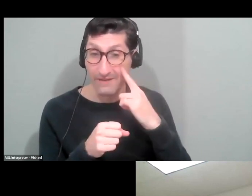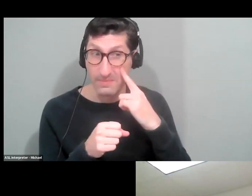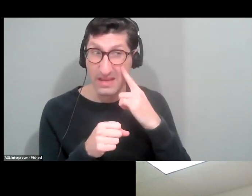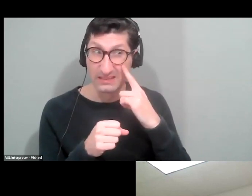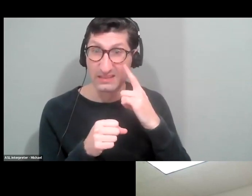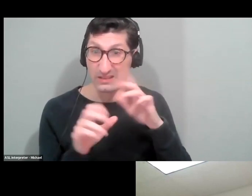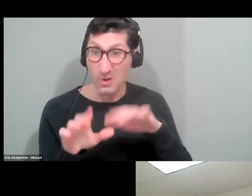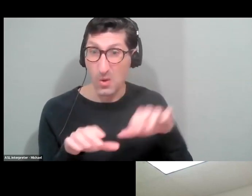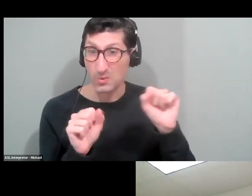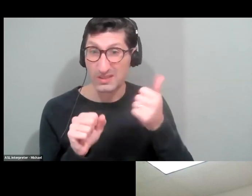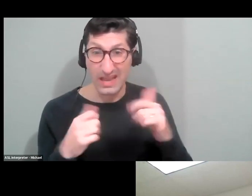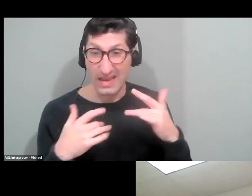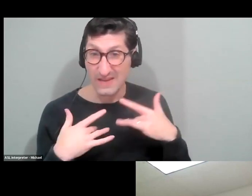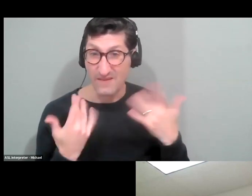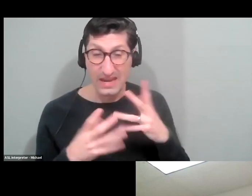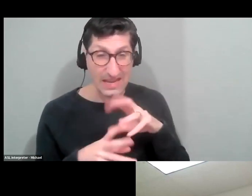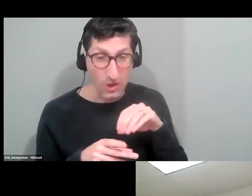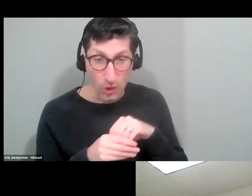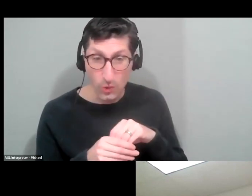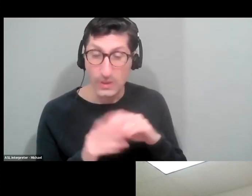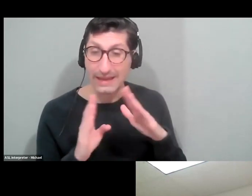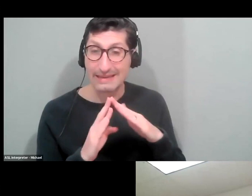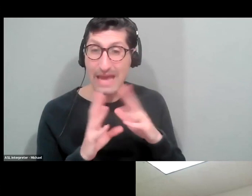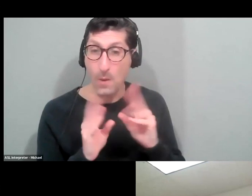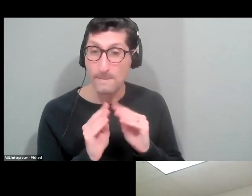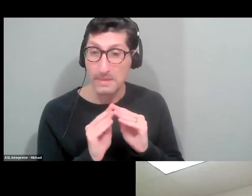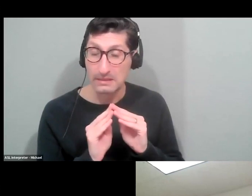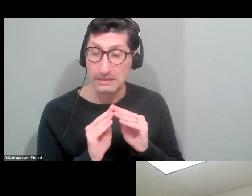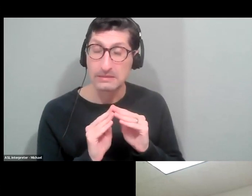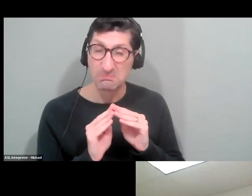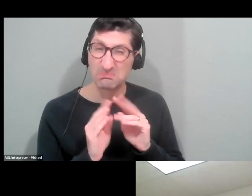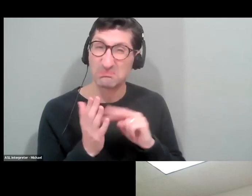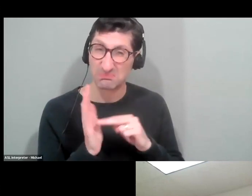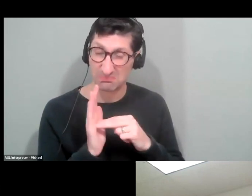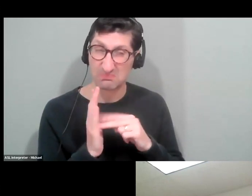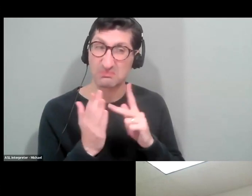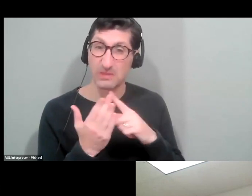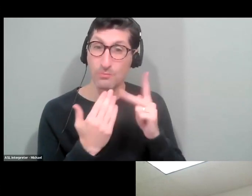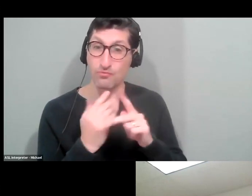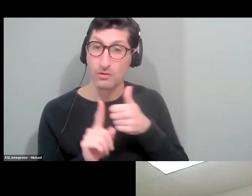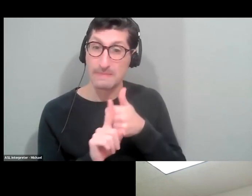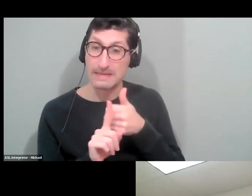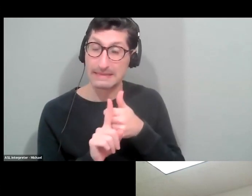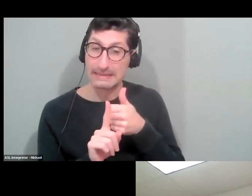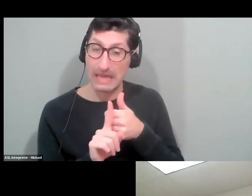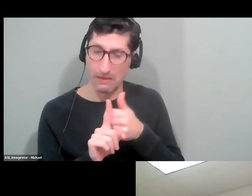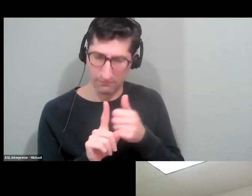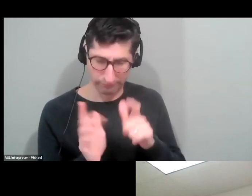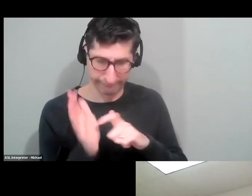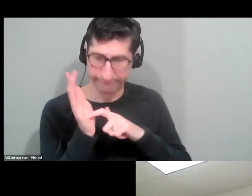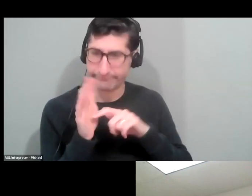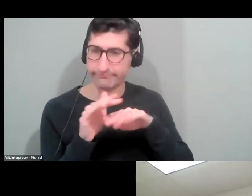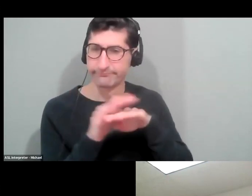meetings, including voting, um, that the program itself needs to be accessible,